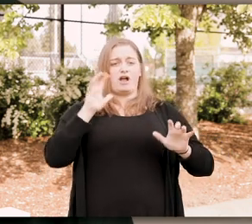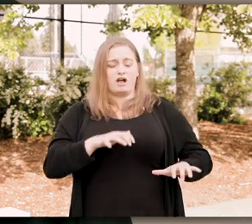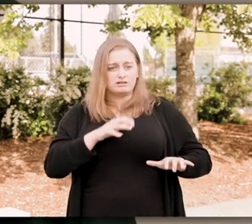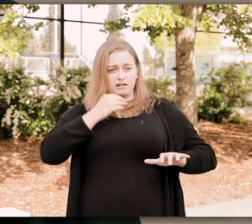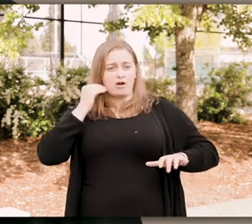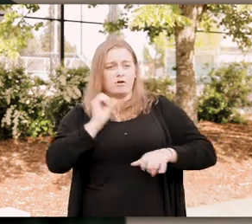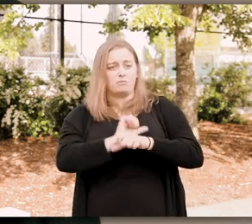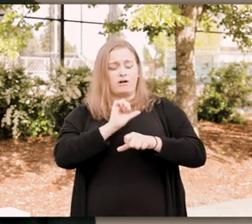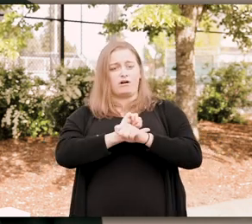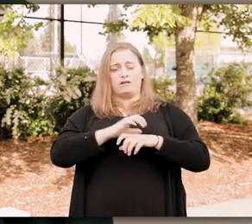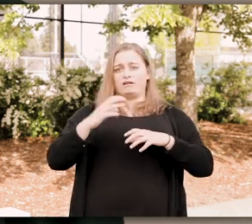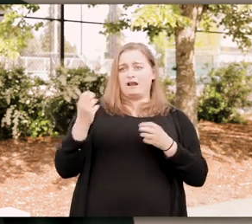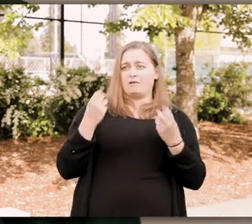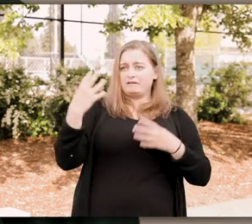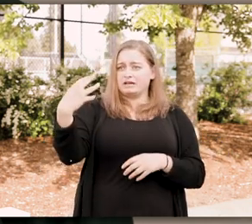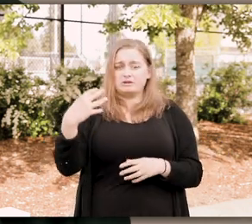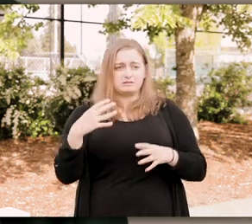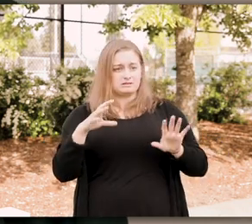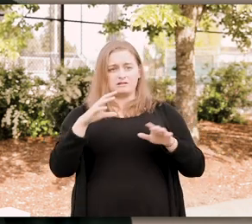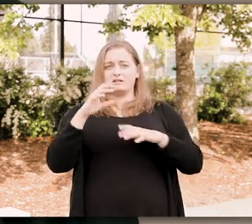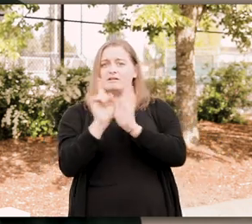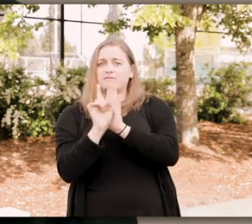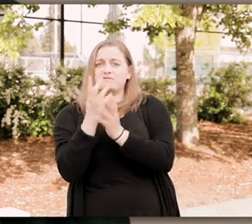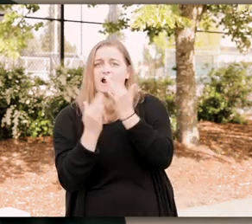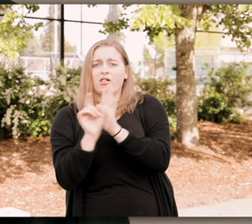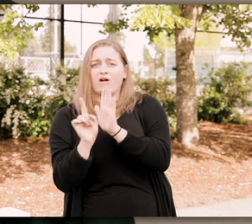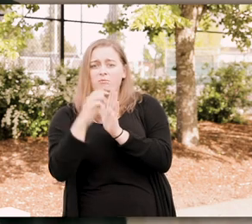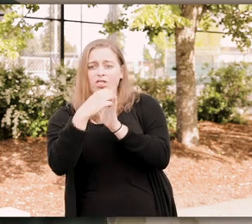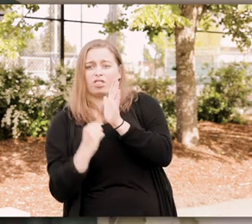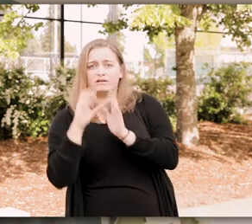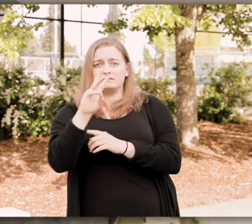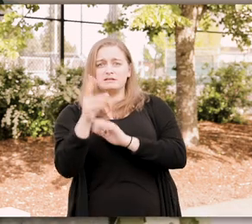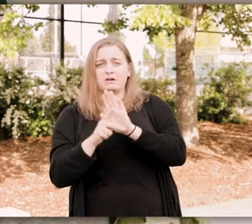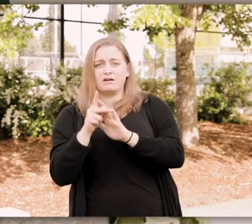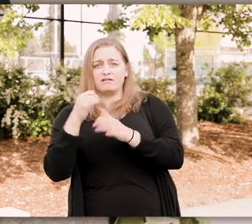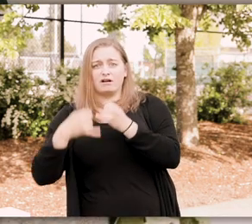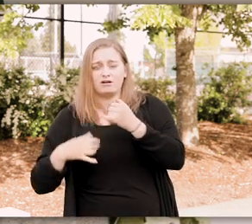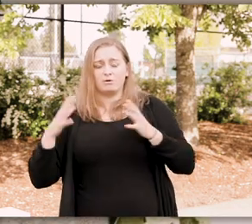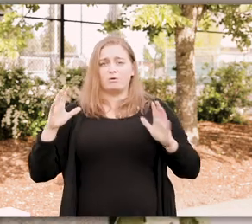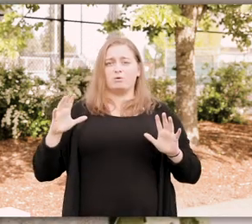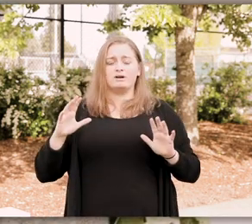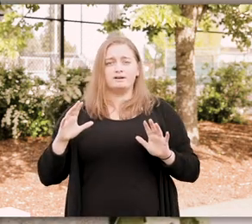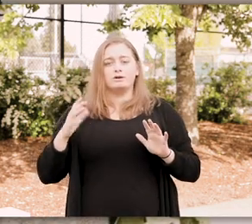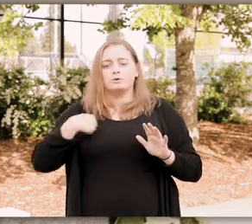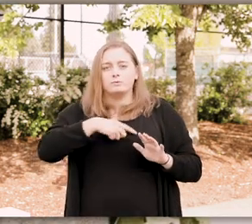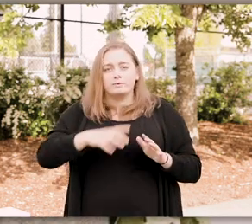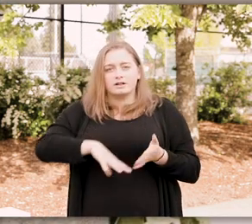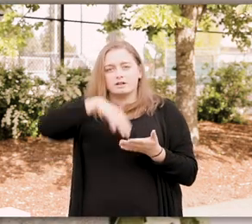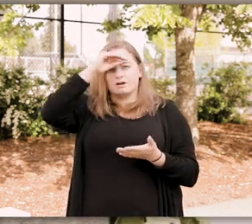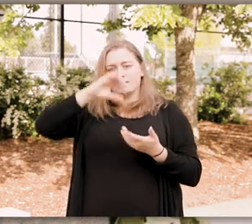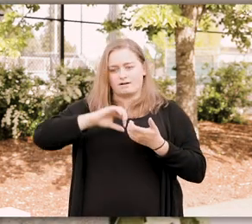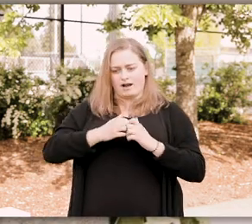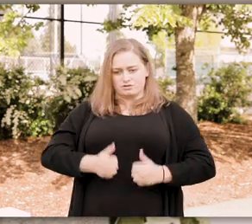make in English and Spanish, and stumbling around when someone pulled the fire alarm during our sixth period final. We learned how to survive in a